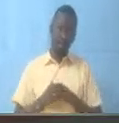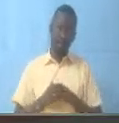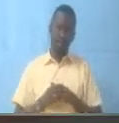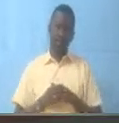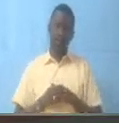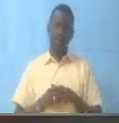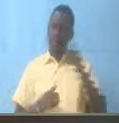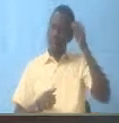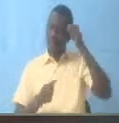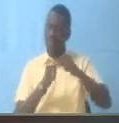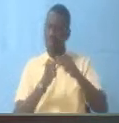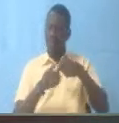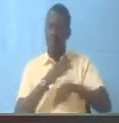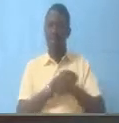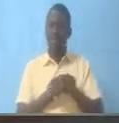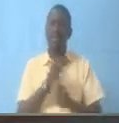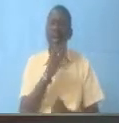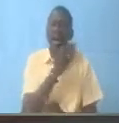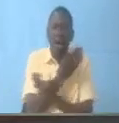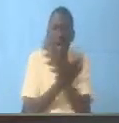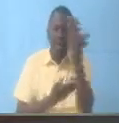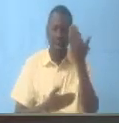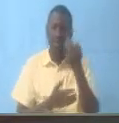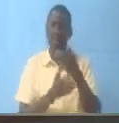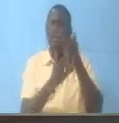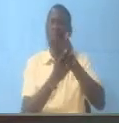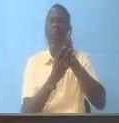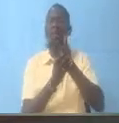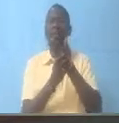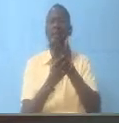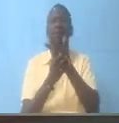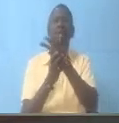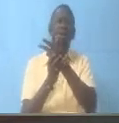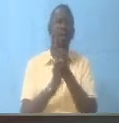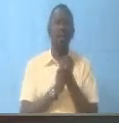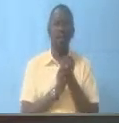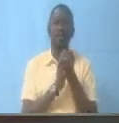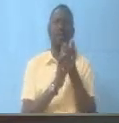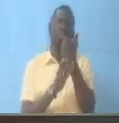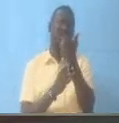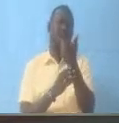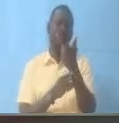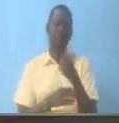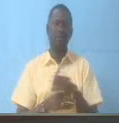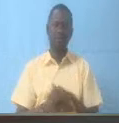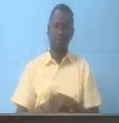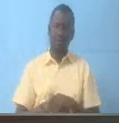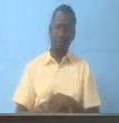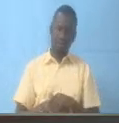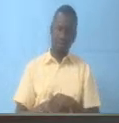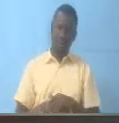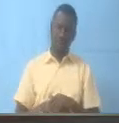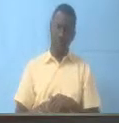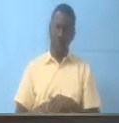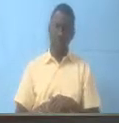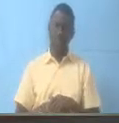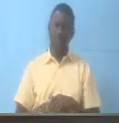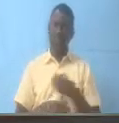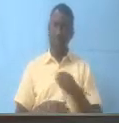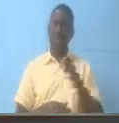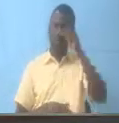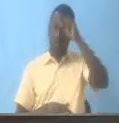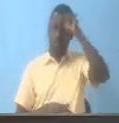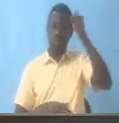1986 or early 1987. Yaakaar naa daal ci atum 1986 wala ci weer yu njëkk ci 1987. As State